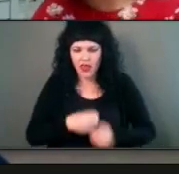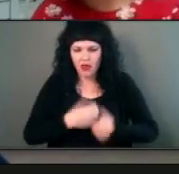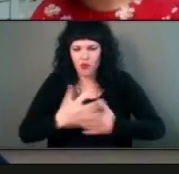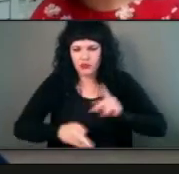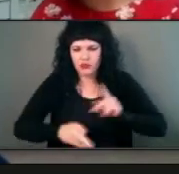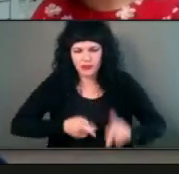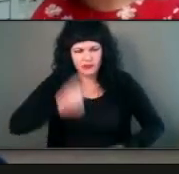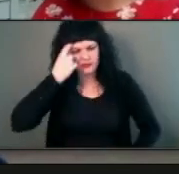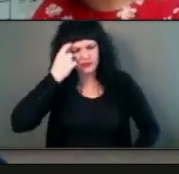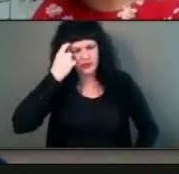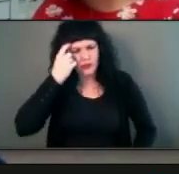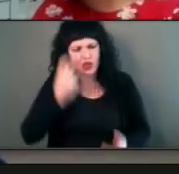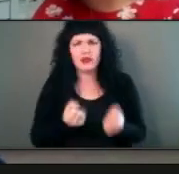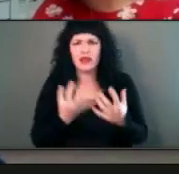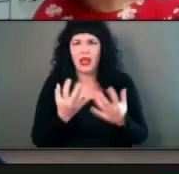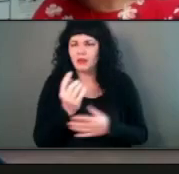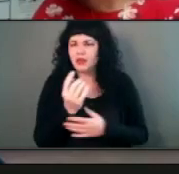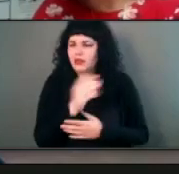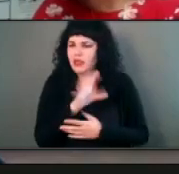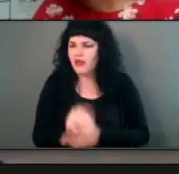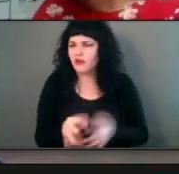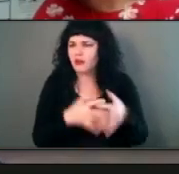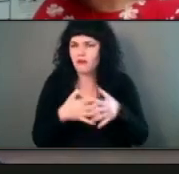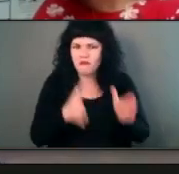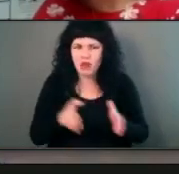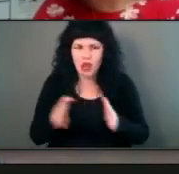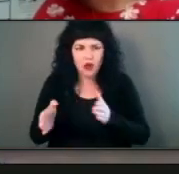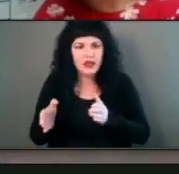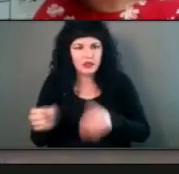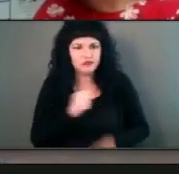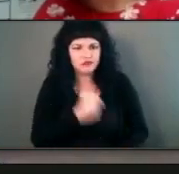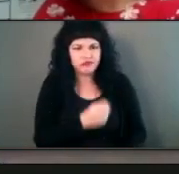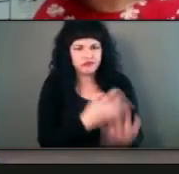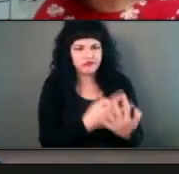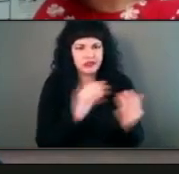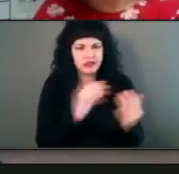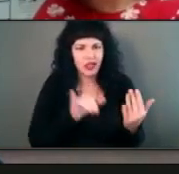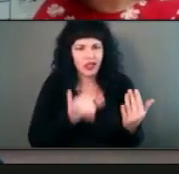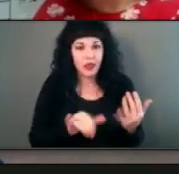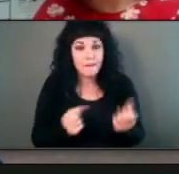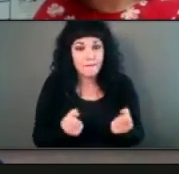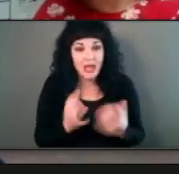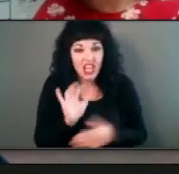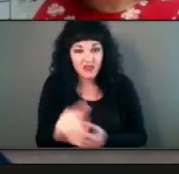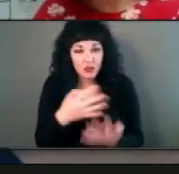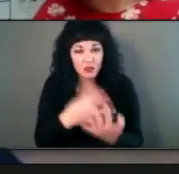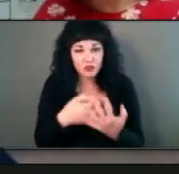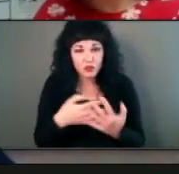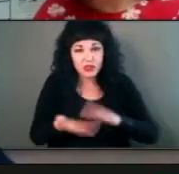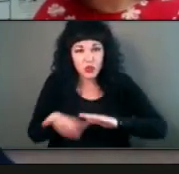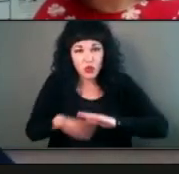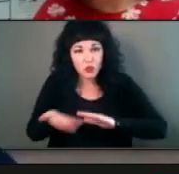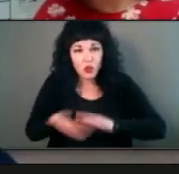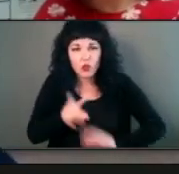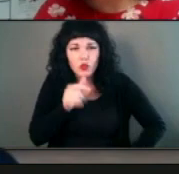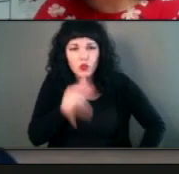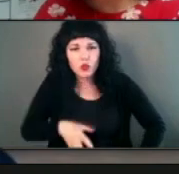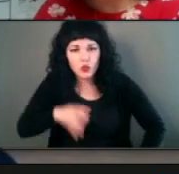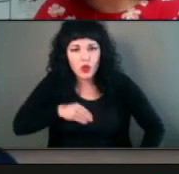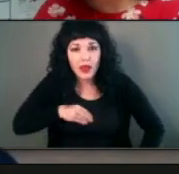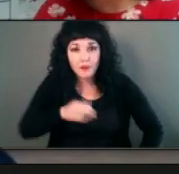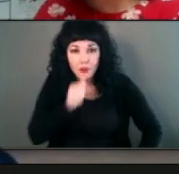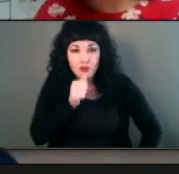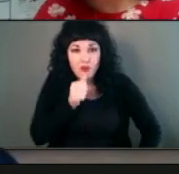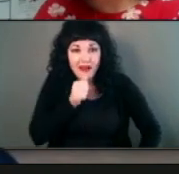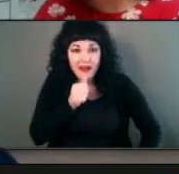lot of those prisons are run by private for-profit companies. So most of they were losing their